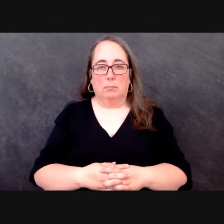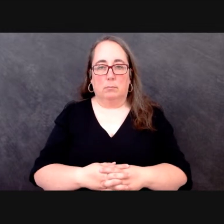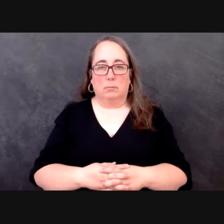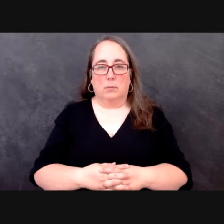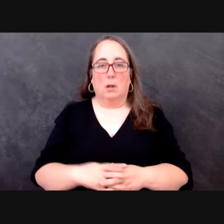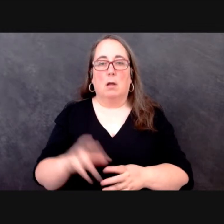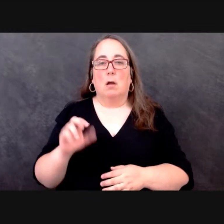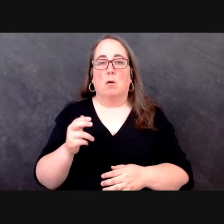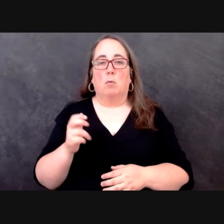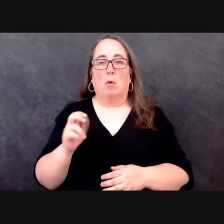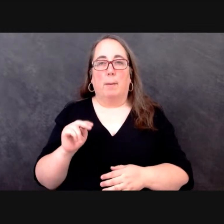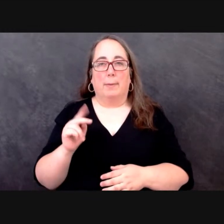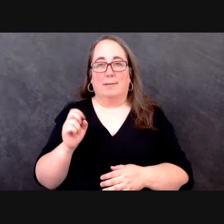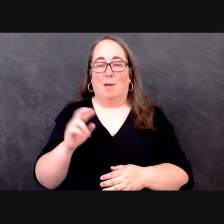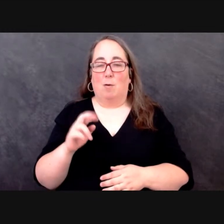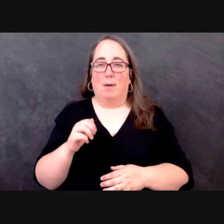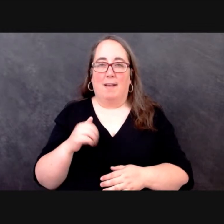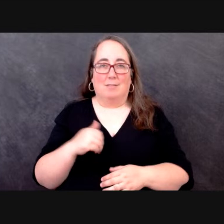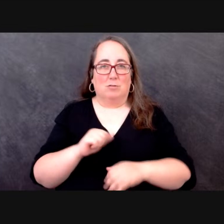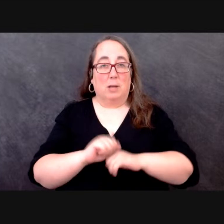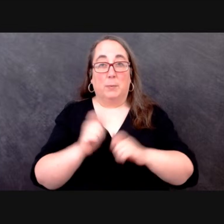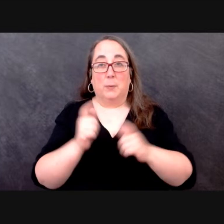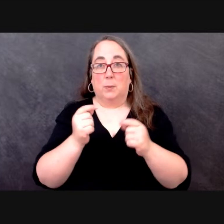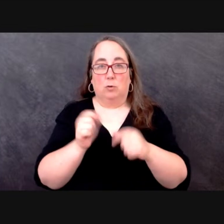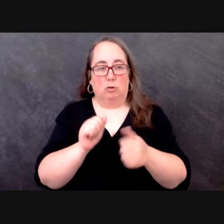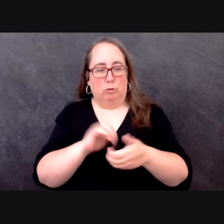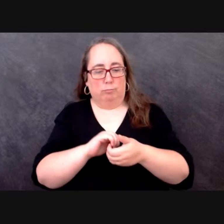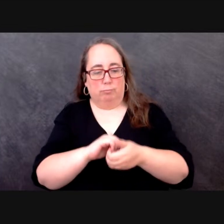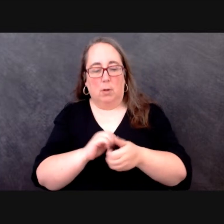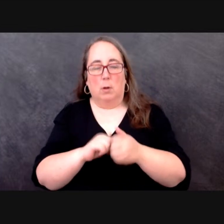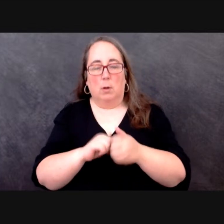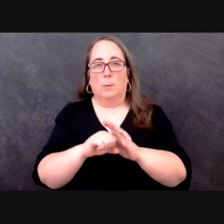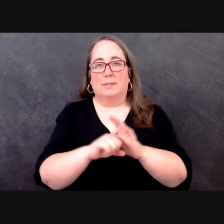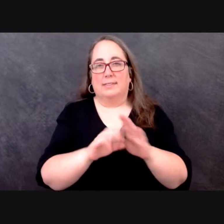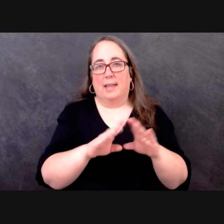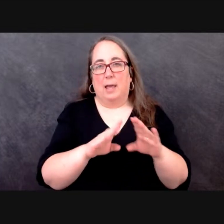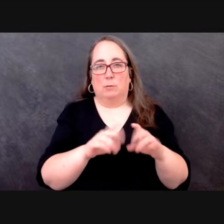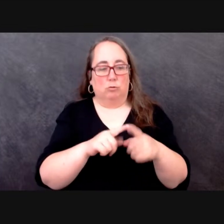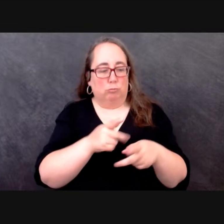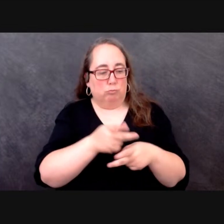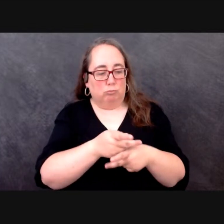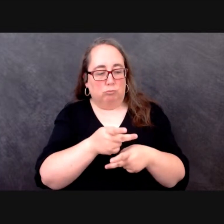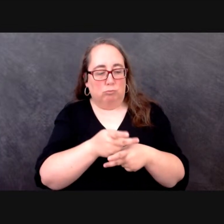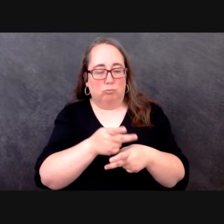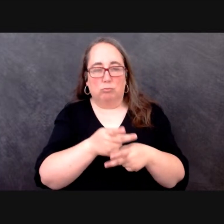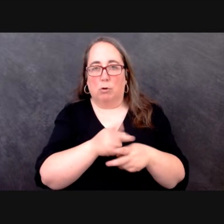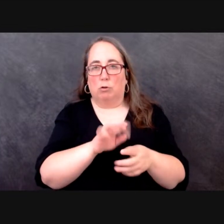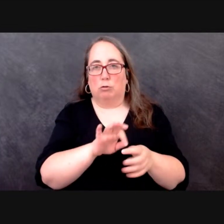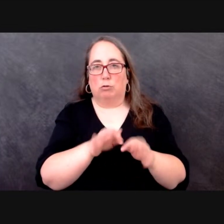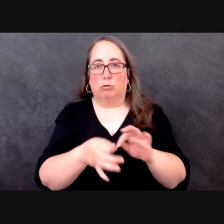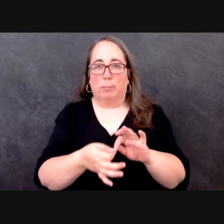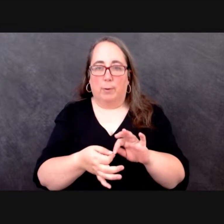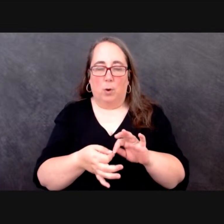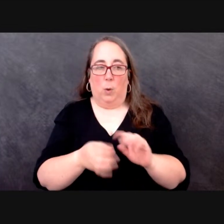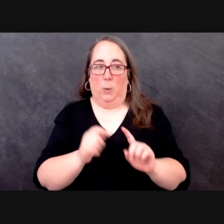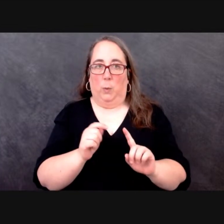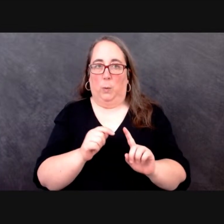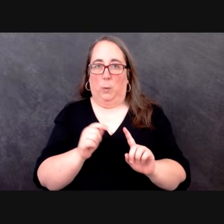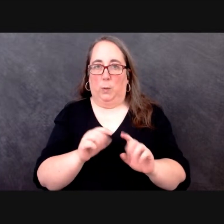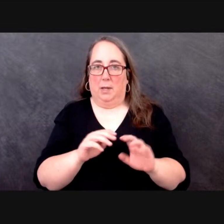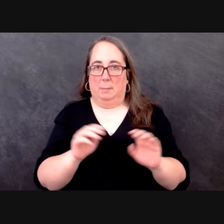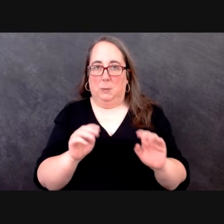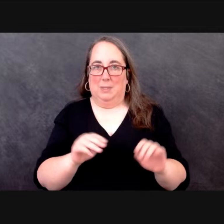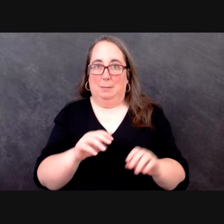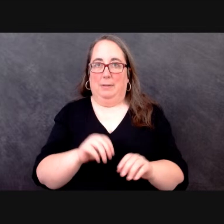the enviable task of working with the State House Trust to maintain and interpret a major museum in the State